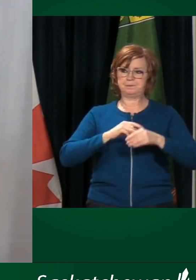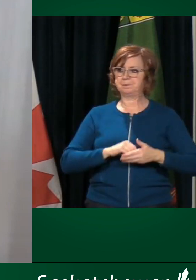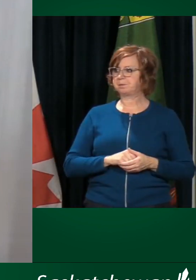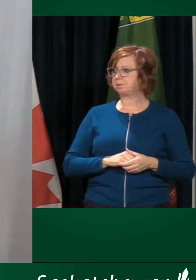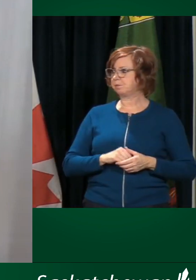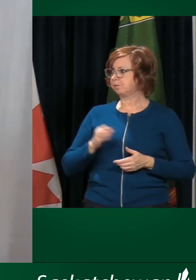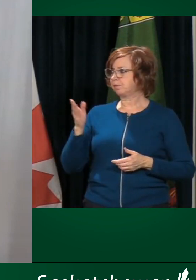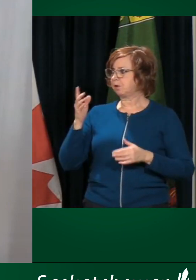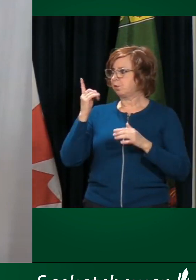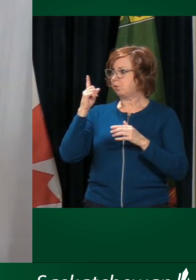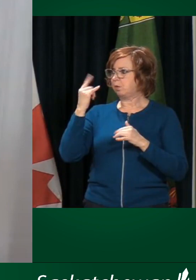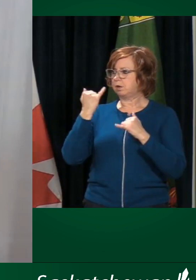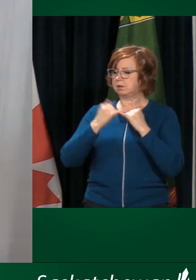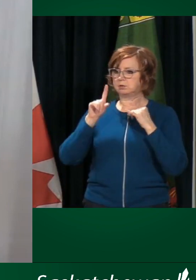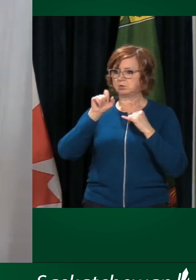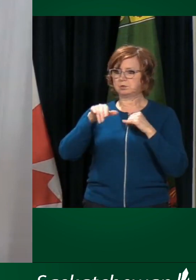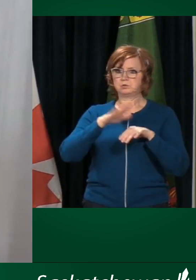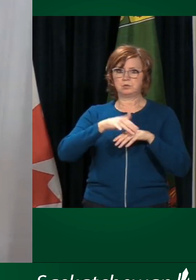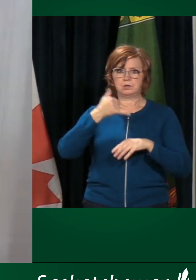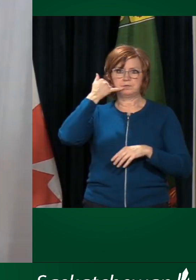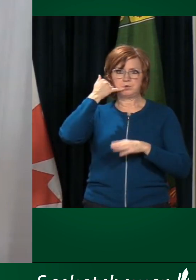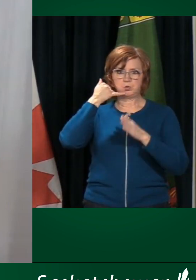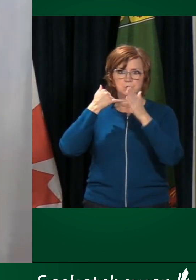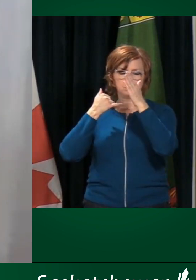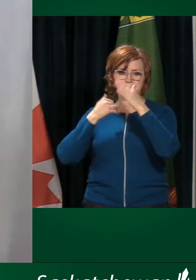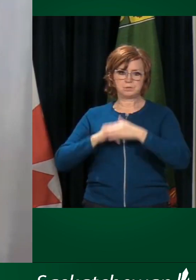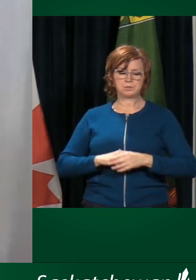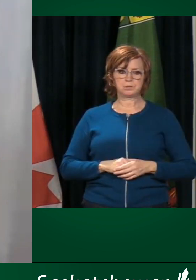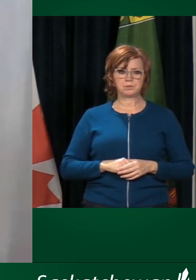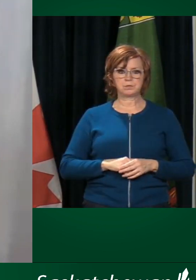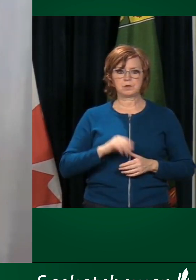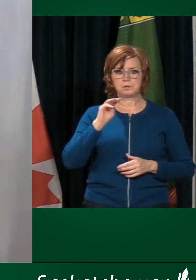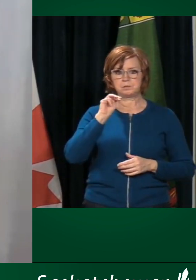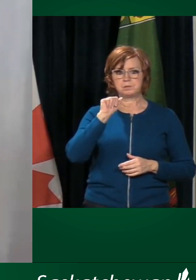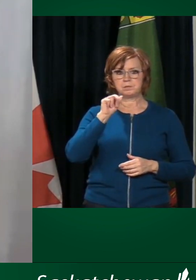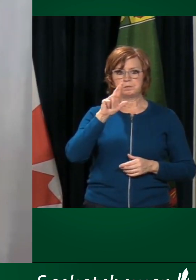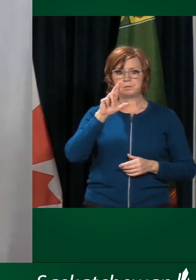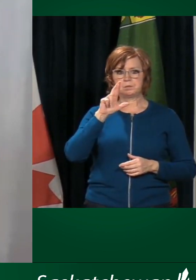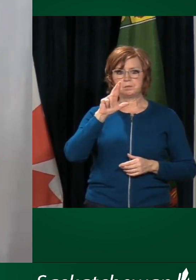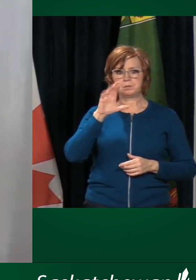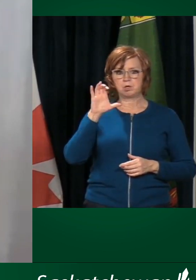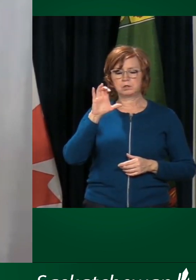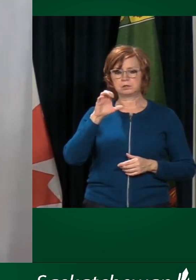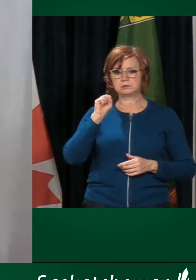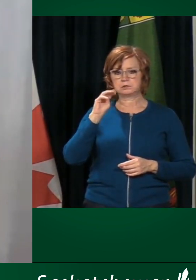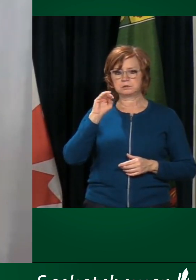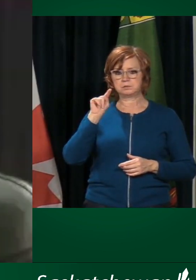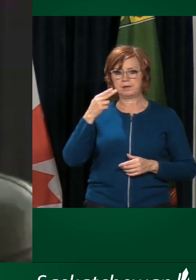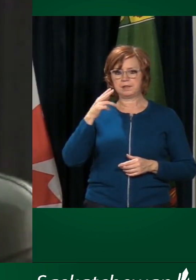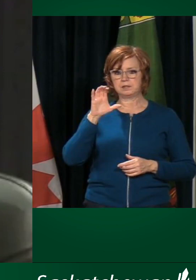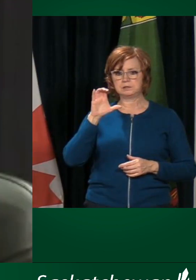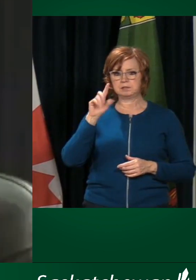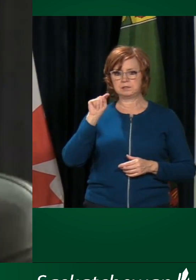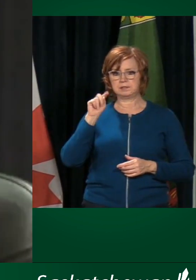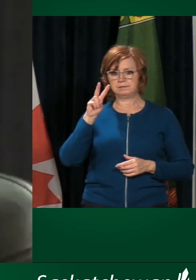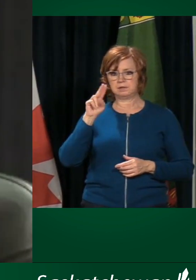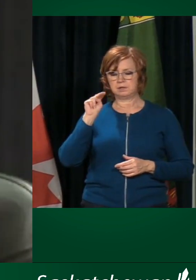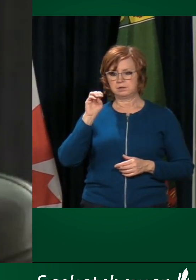what-if scenarios. We'll take one last question from the line, please. We have Mark Smith with